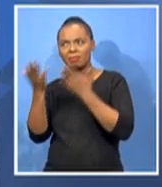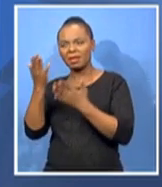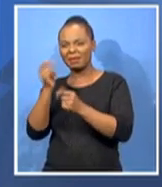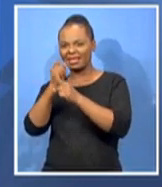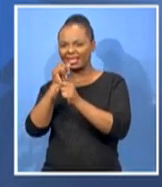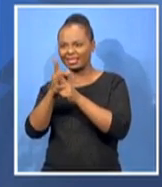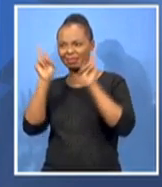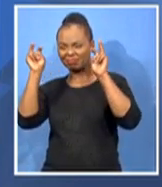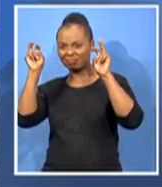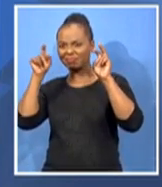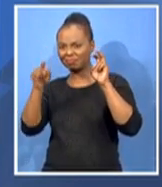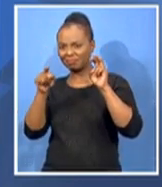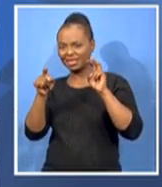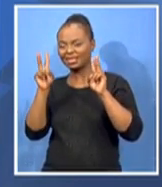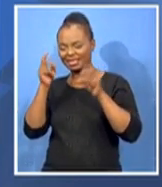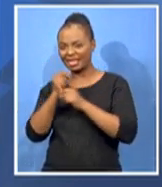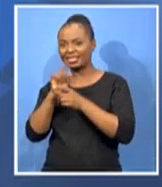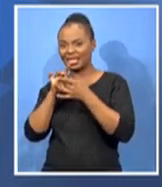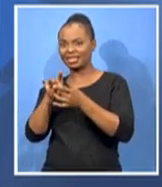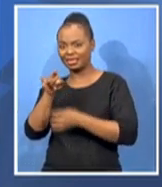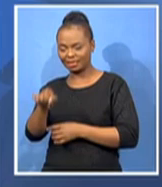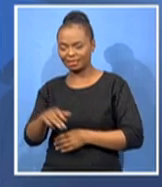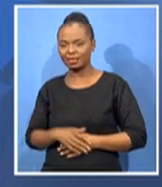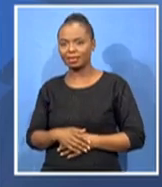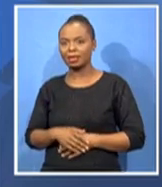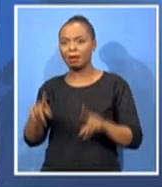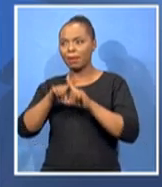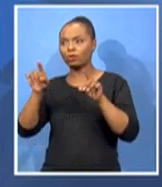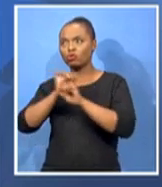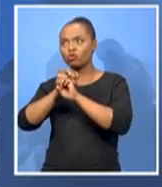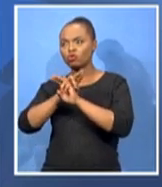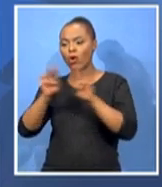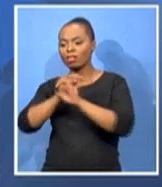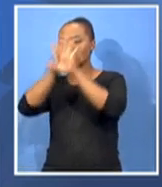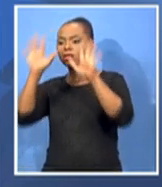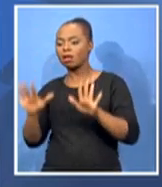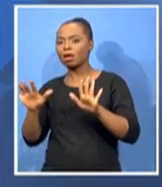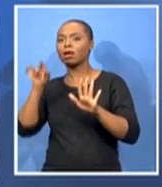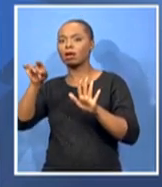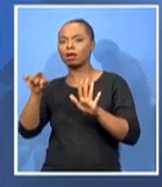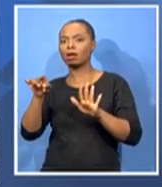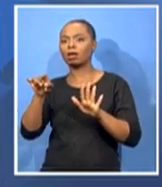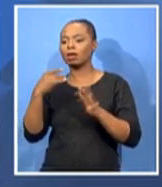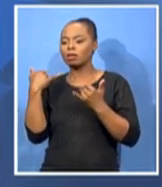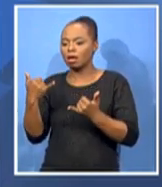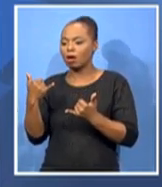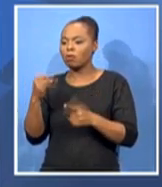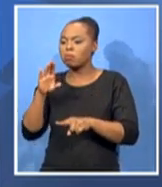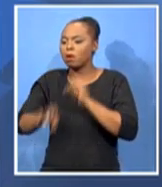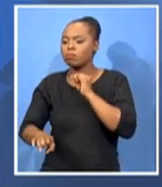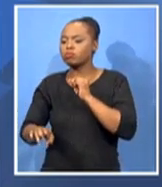ruled out at this stage, but we haven't yet conclusively come to a motive at this point. But we